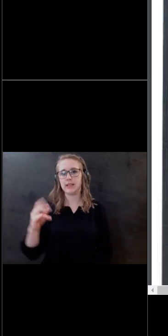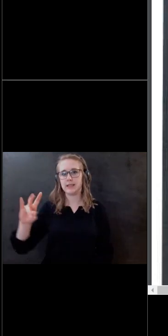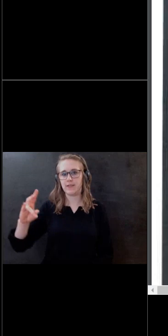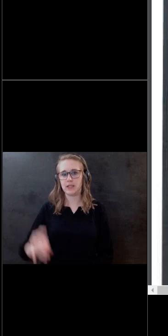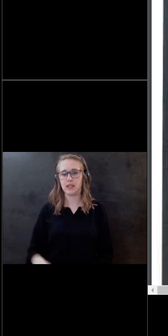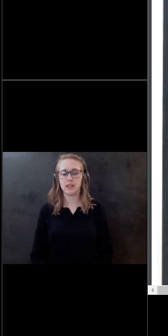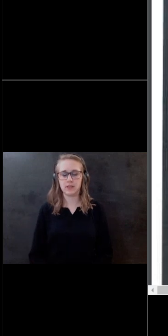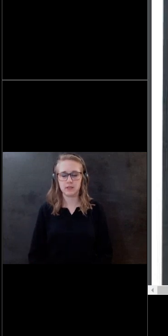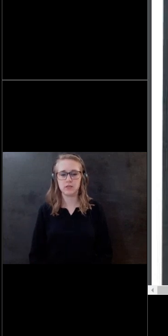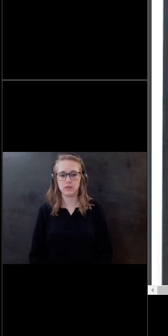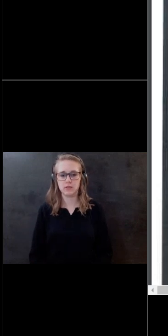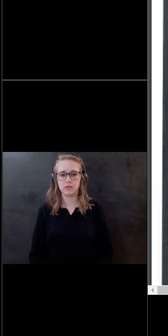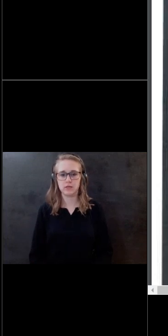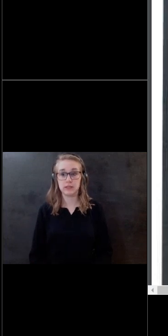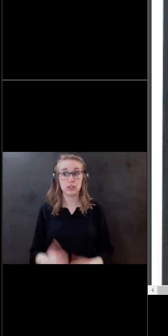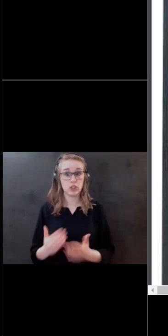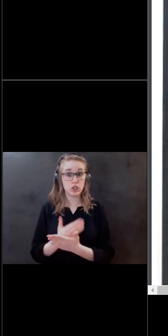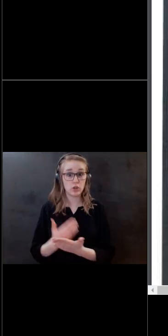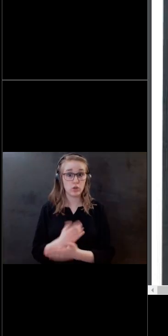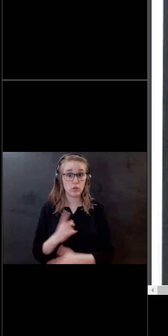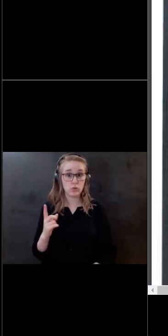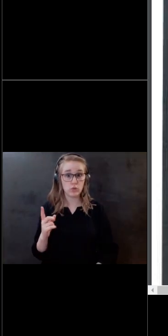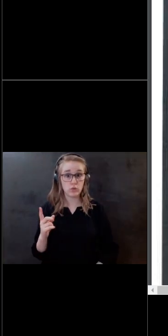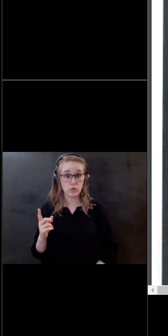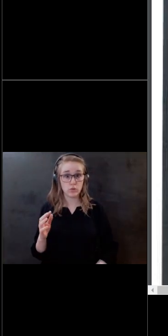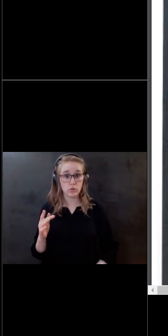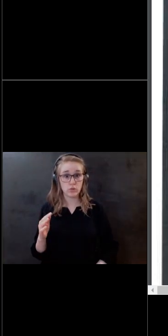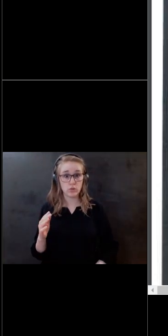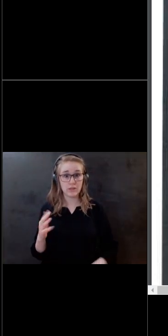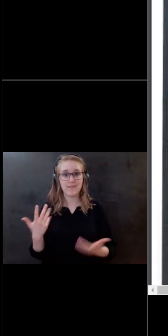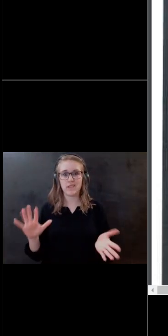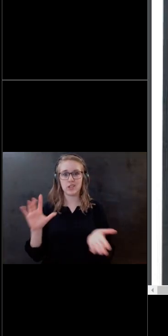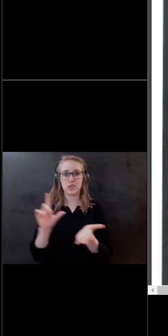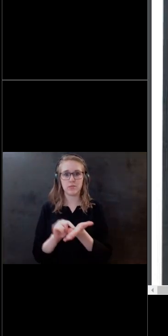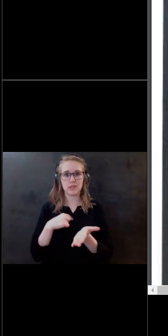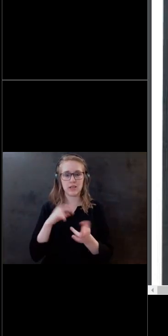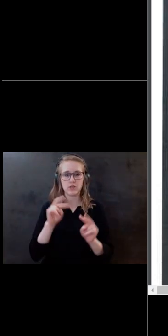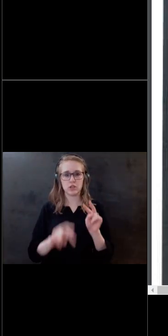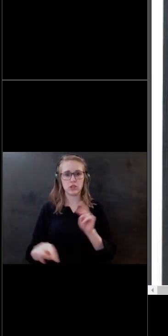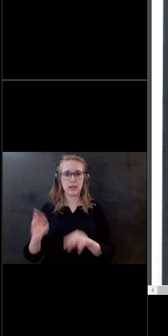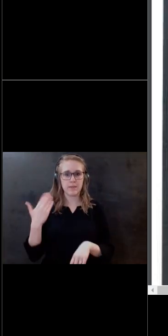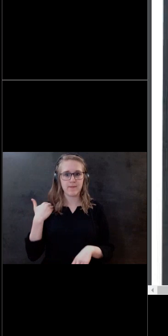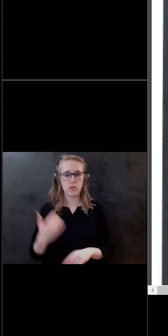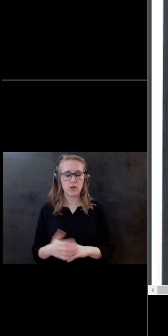2017. And the new one is, it's been published. I was looking at it earlier.